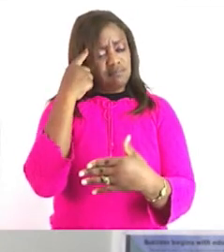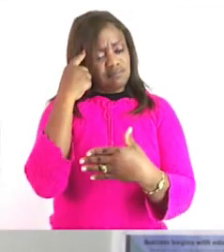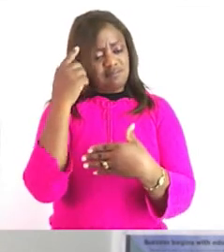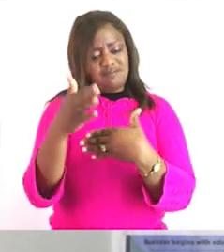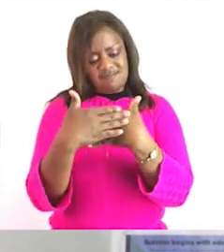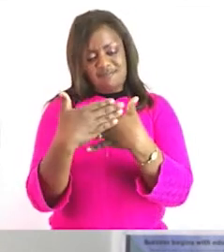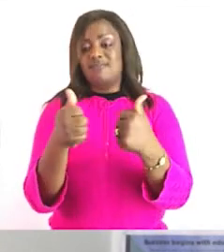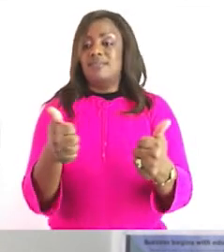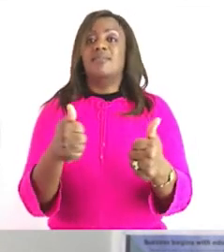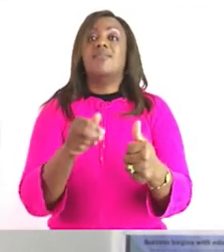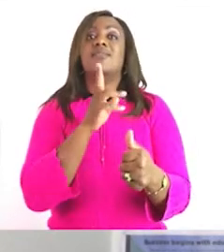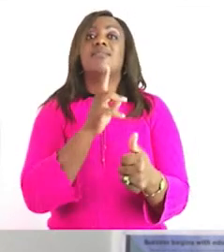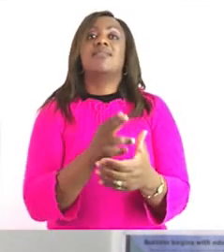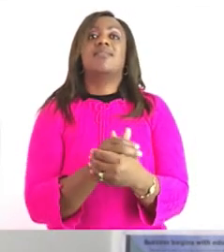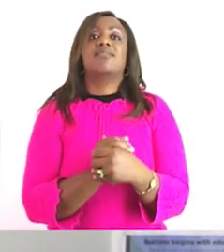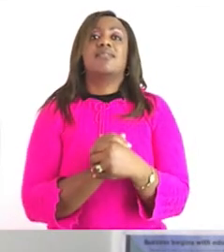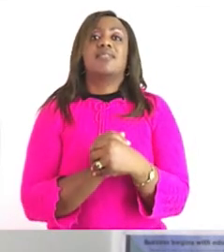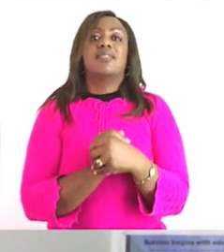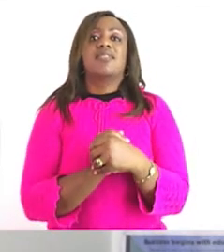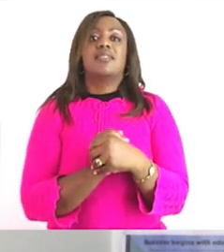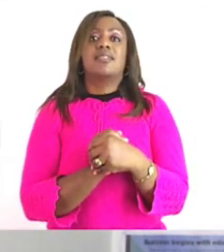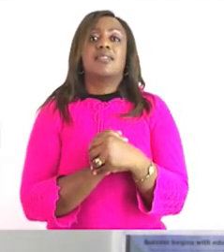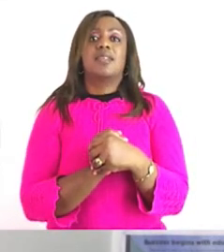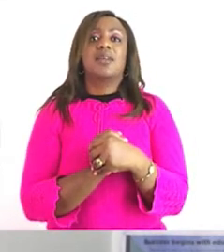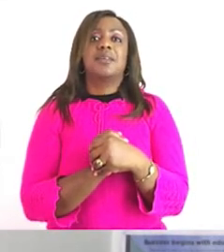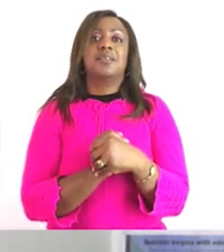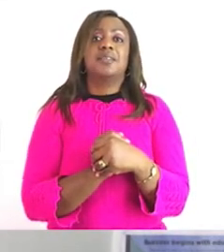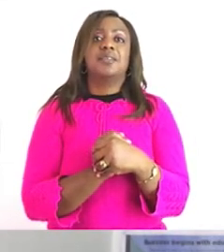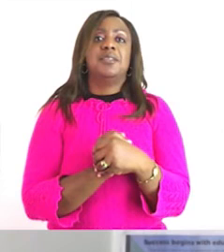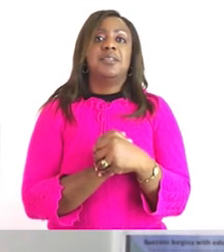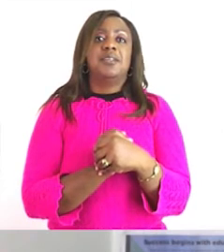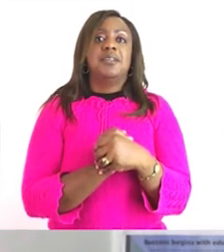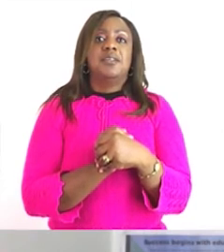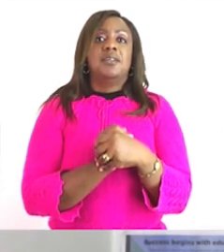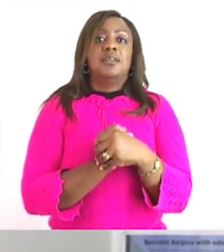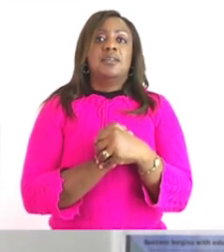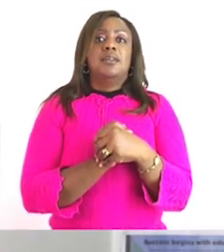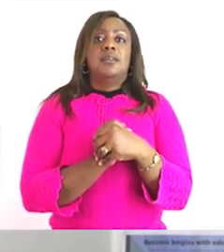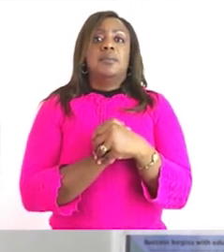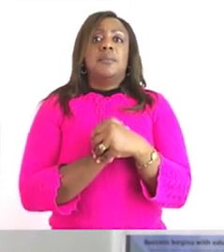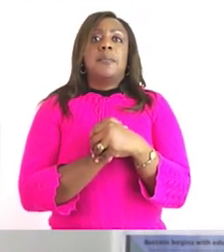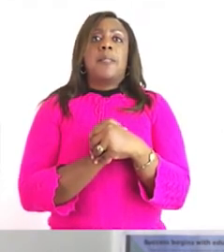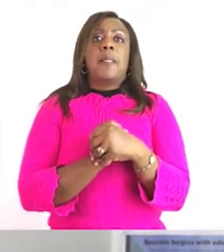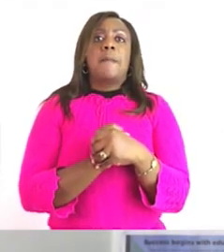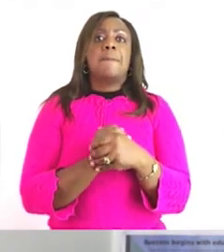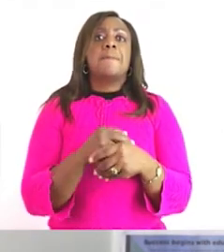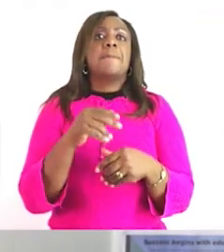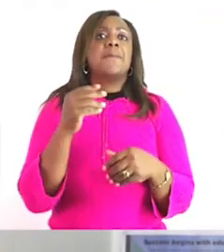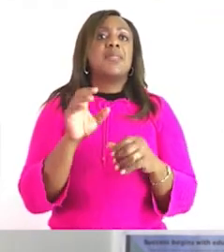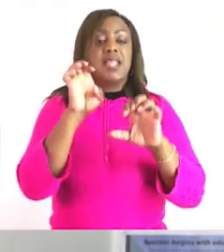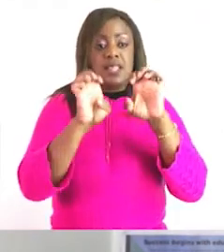and here is poor. So I'll say when it comes